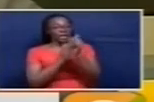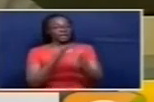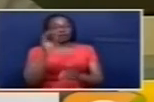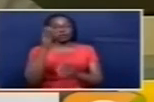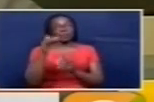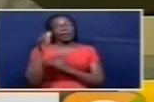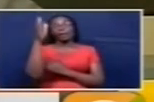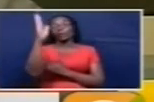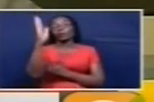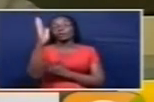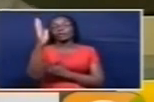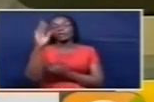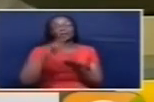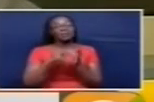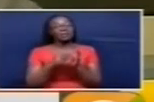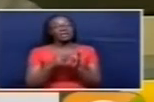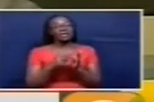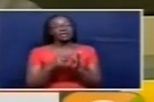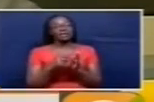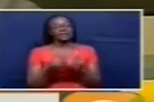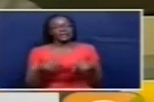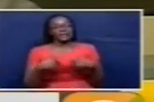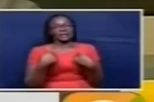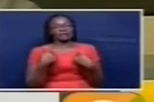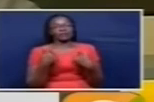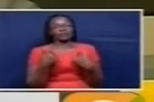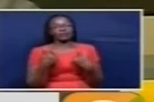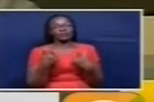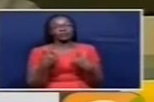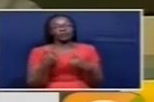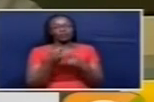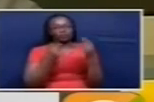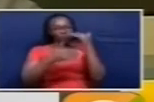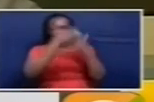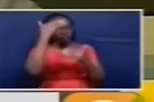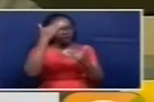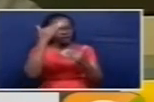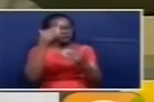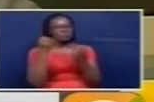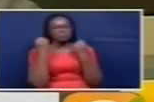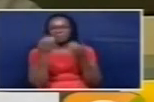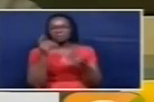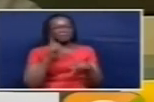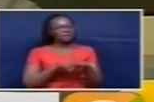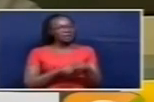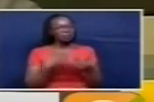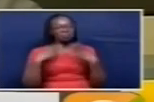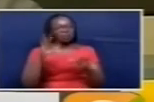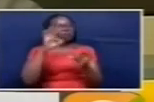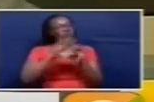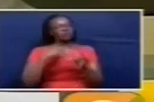an example is that I was being chosen from the university quite a number of times, which means that God loves